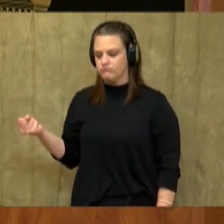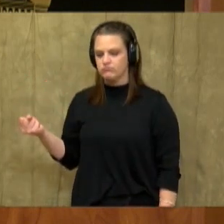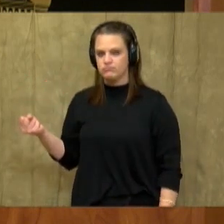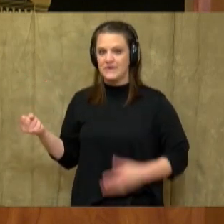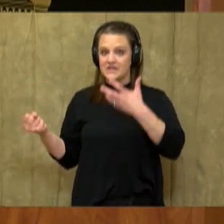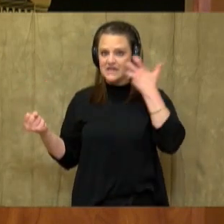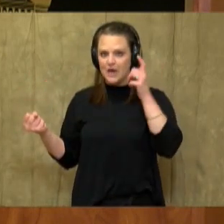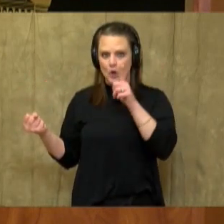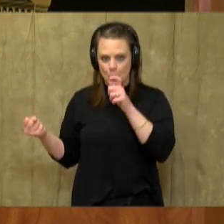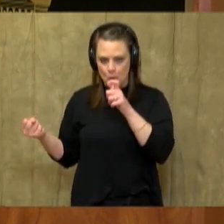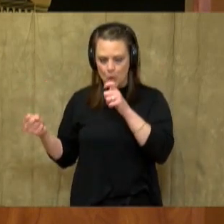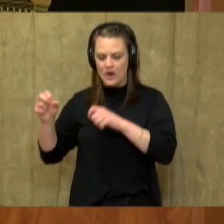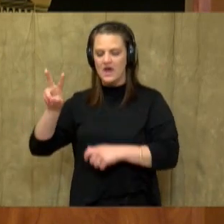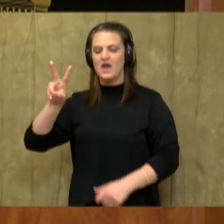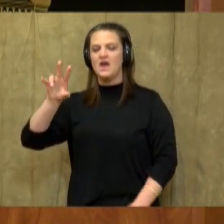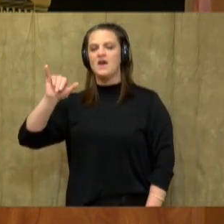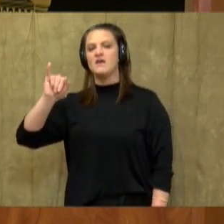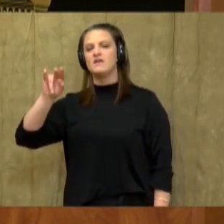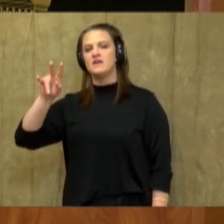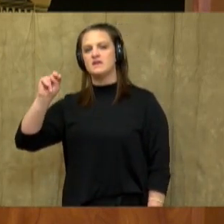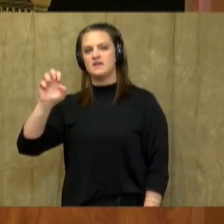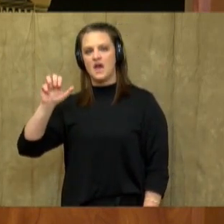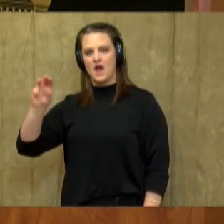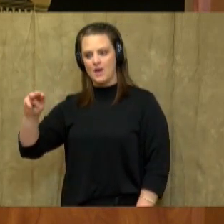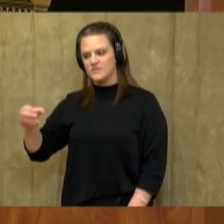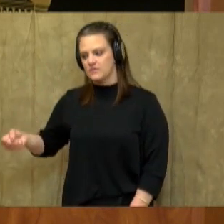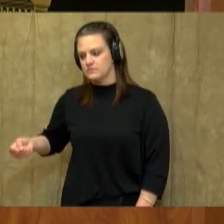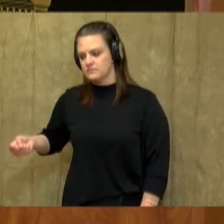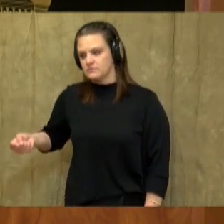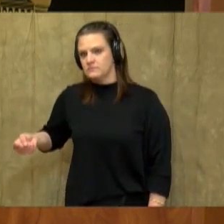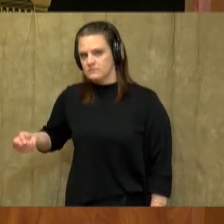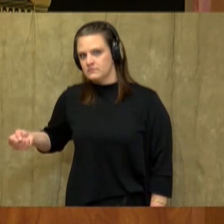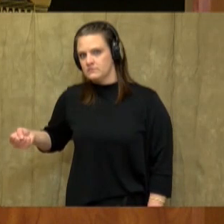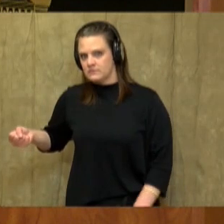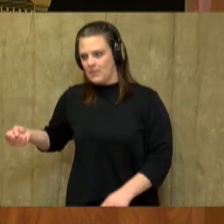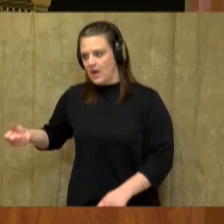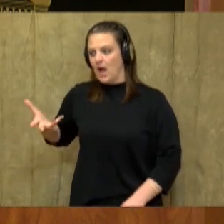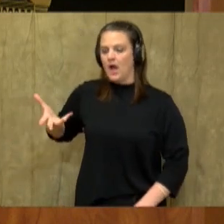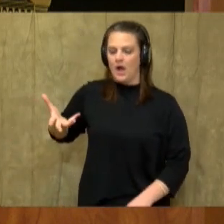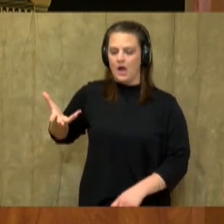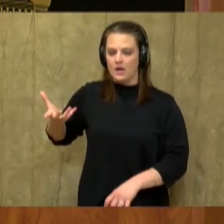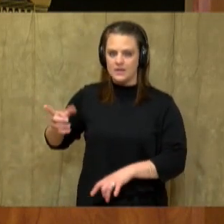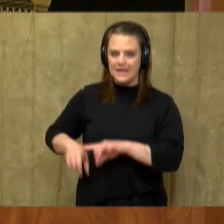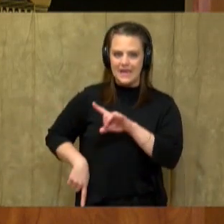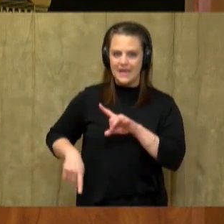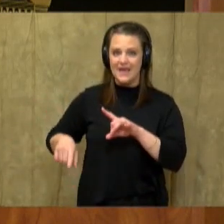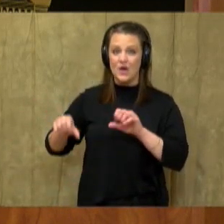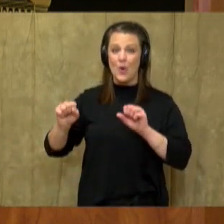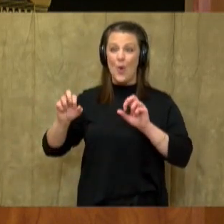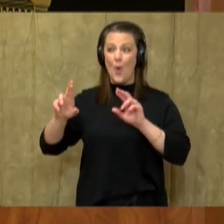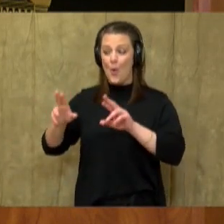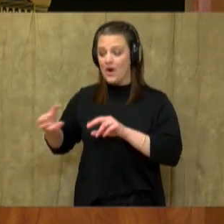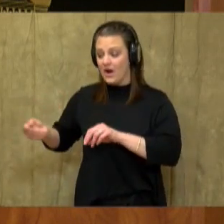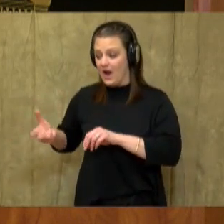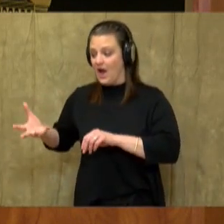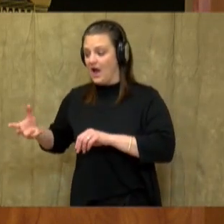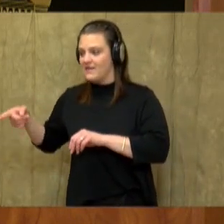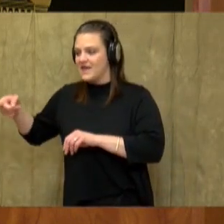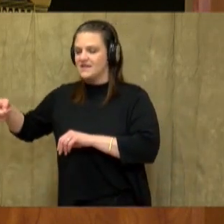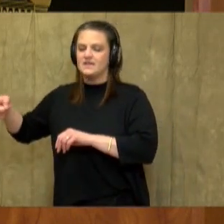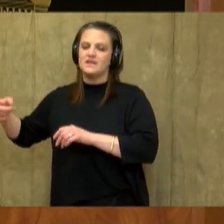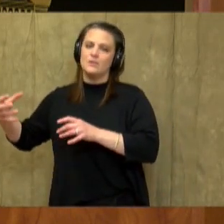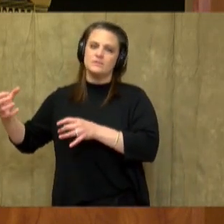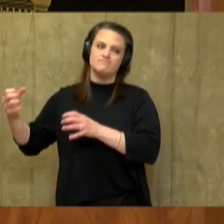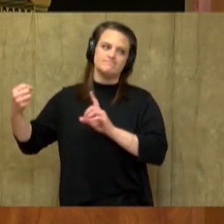is Vietnam. He might want out of Vietnam at this time, but he can't just let go or it could harm him. See,